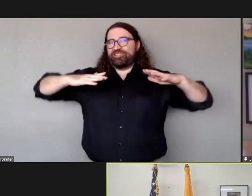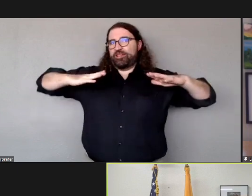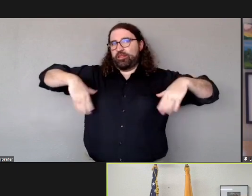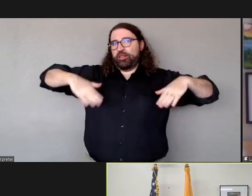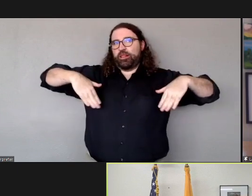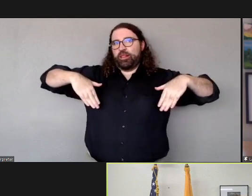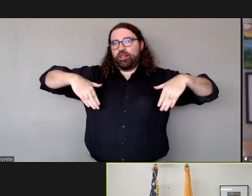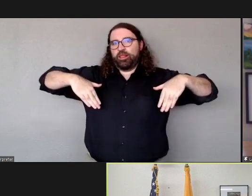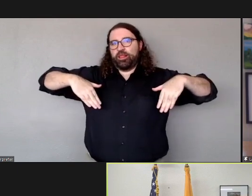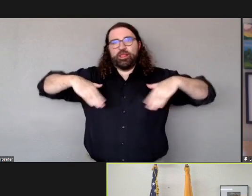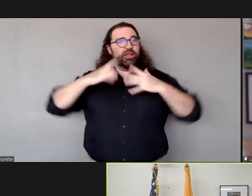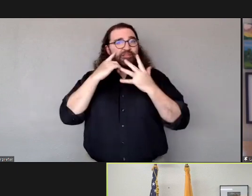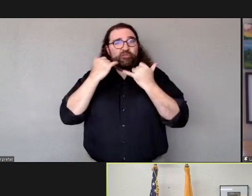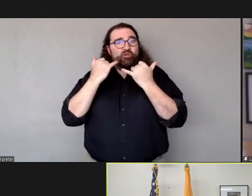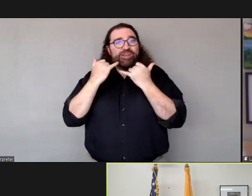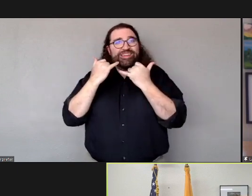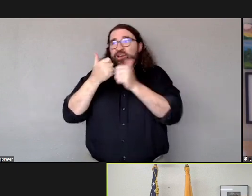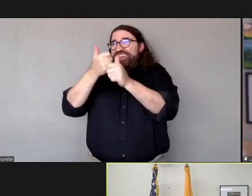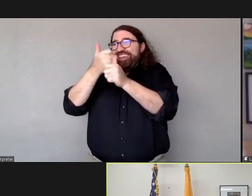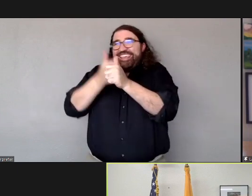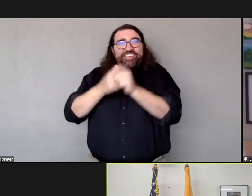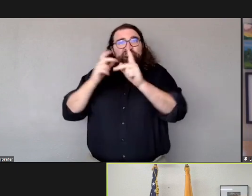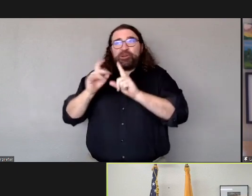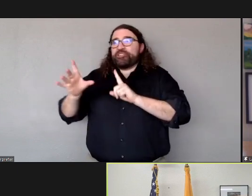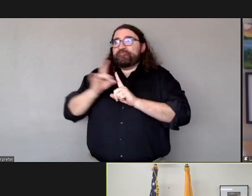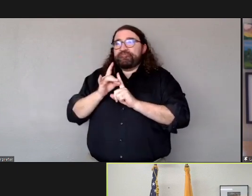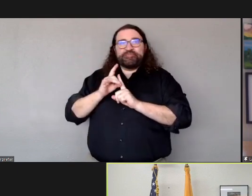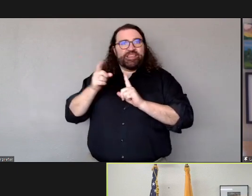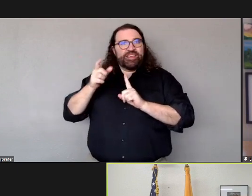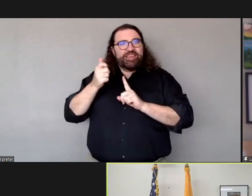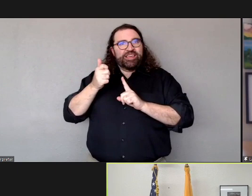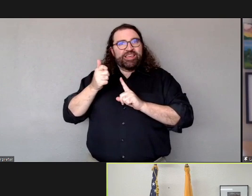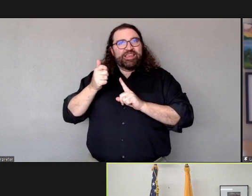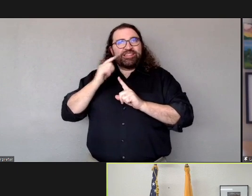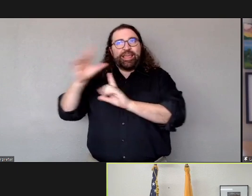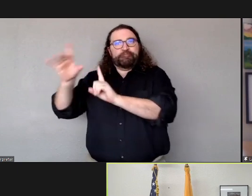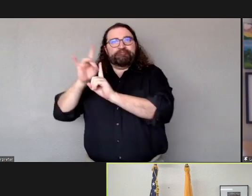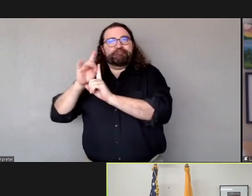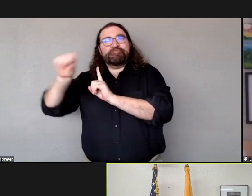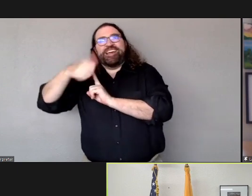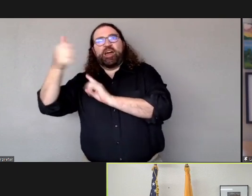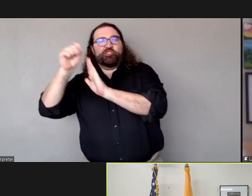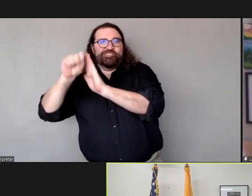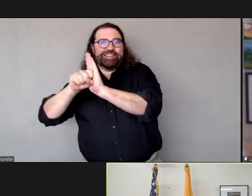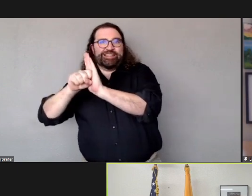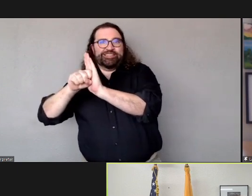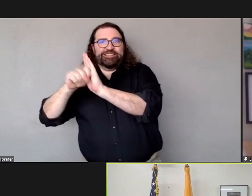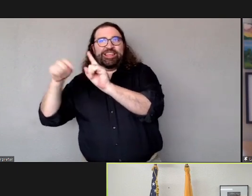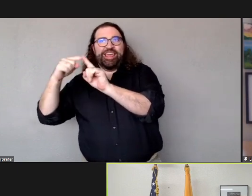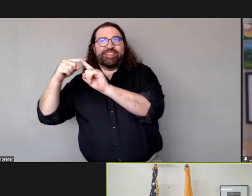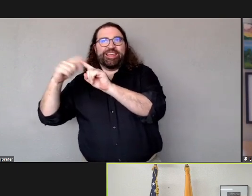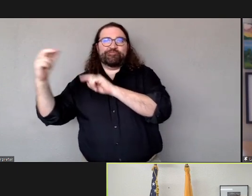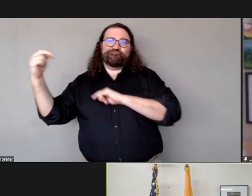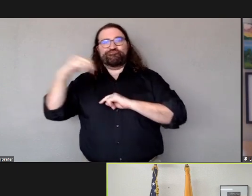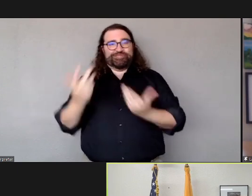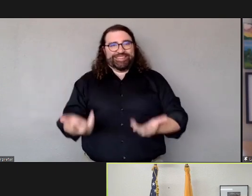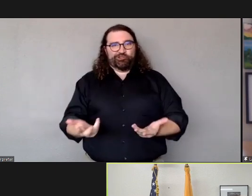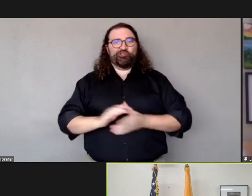every single person has believes at least that they've acquired the disease in another state outside of New Mexico.